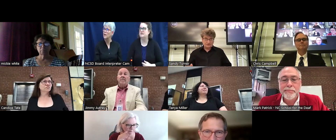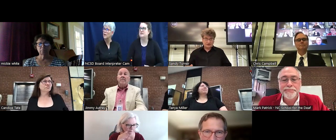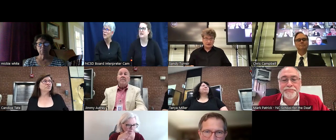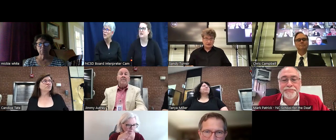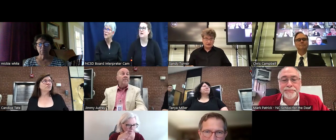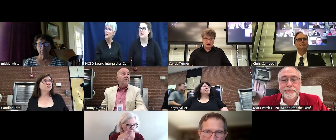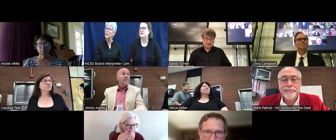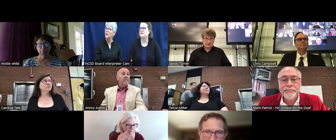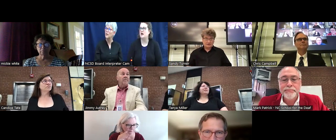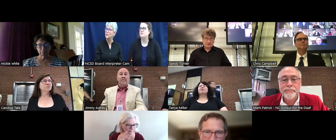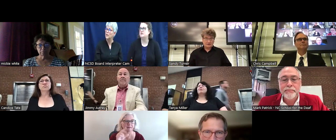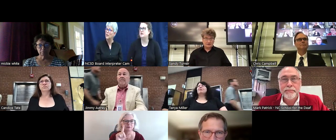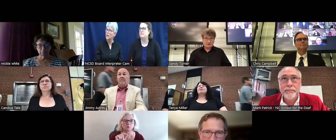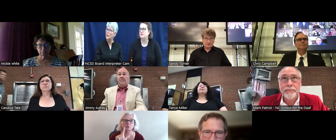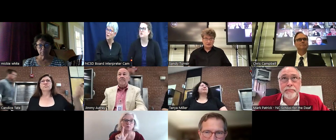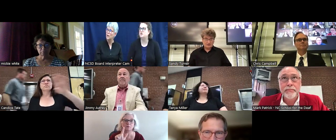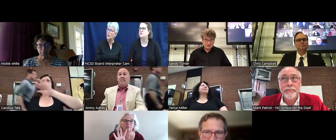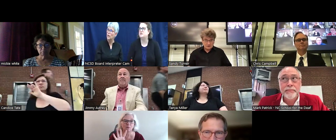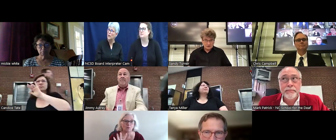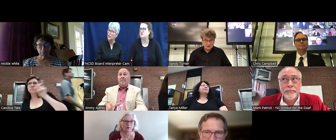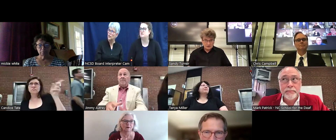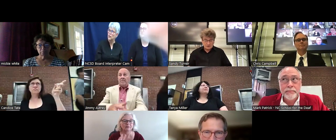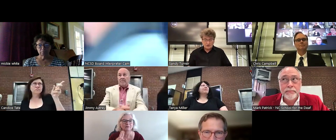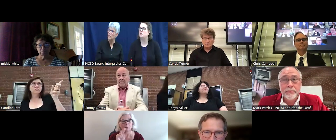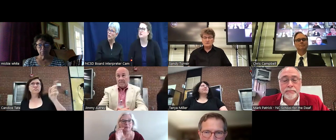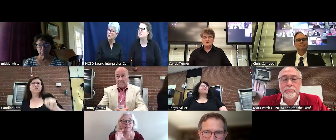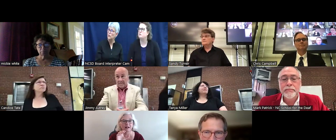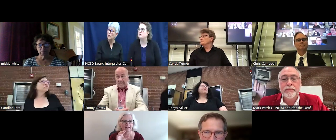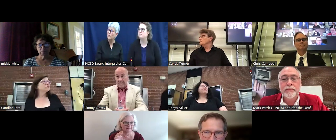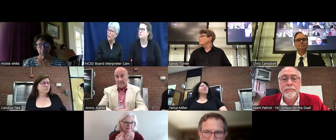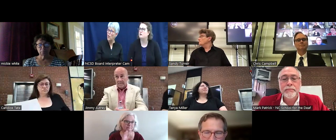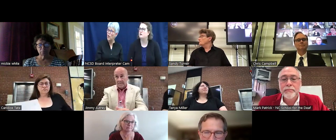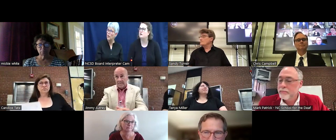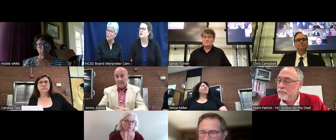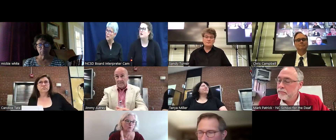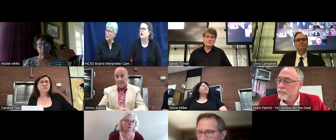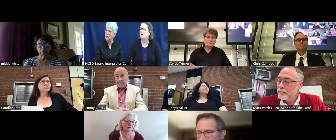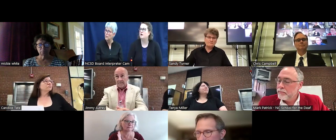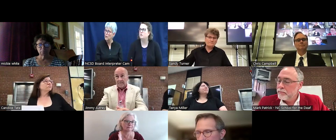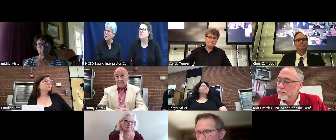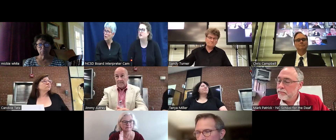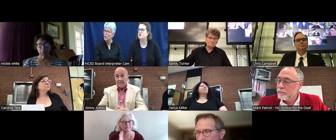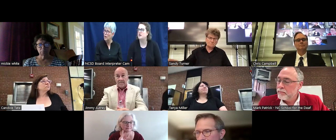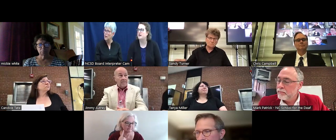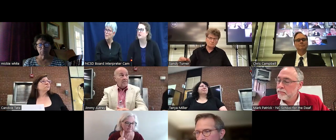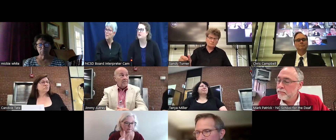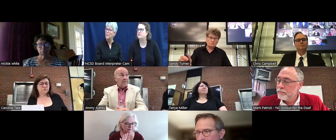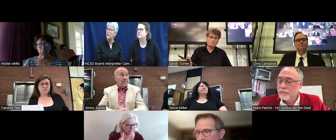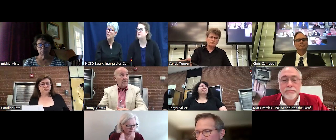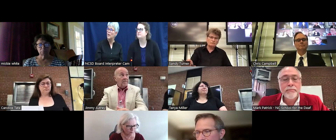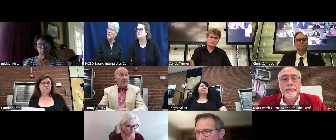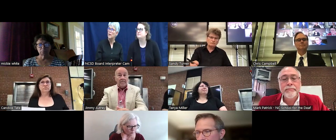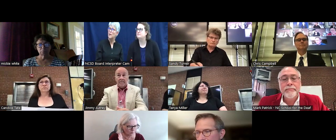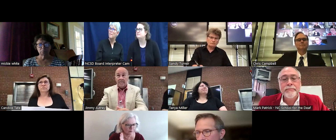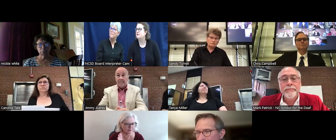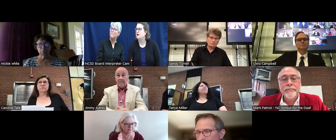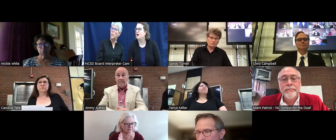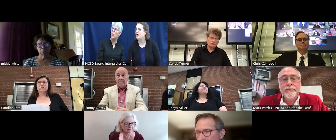This is Tammy. I make a motion to adopt the agenda for 2024. North Carolina